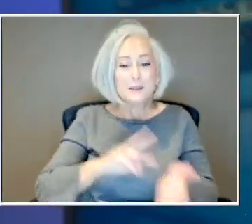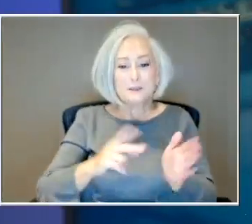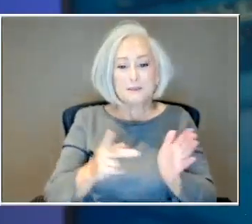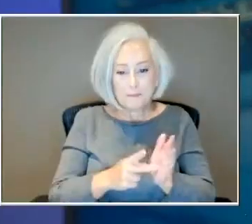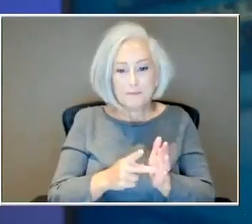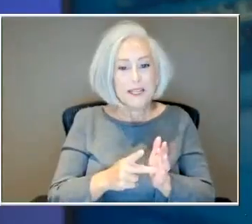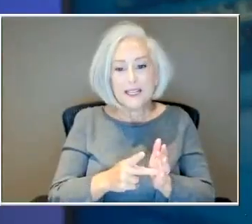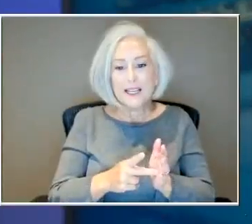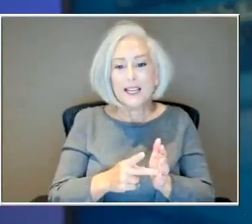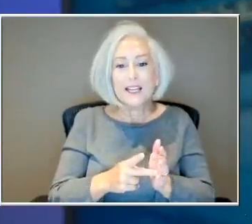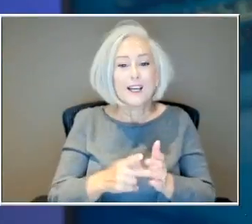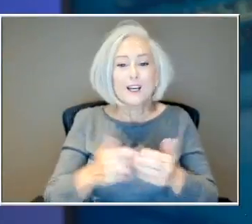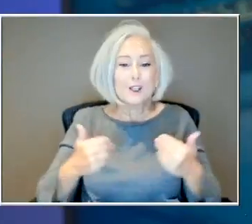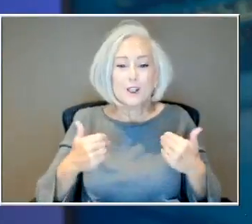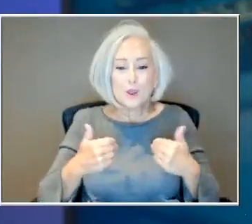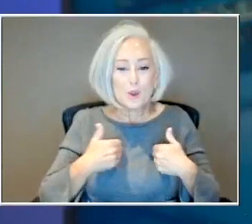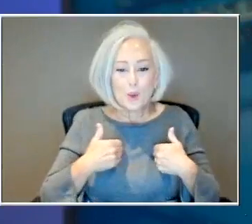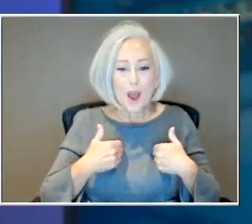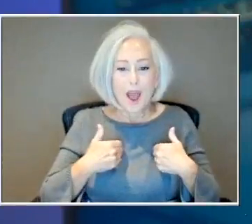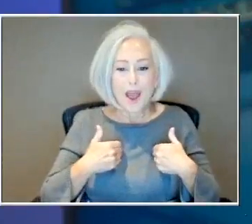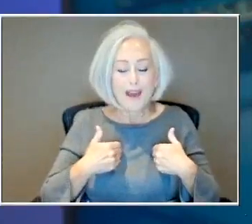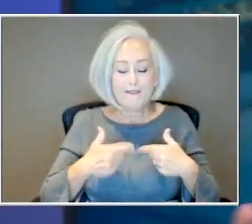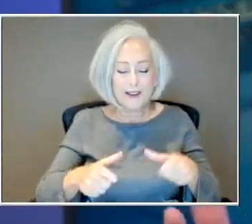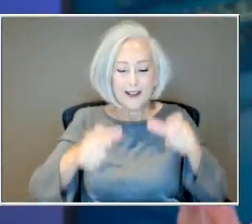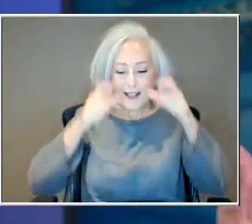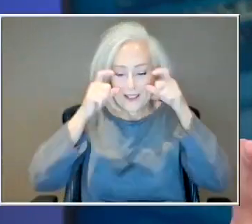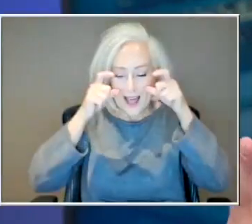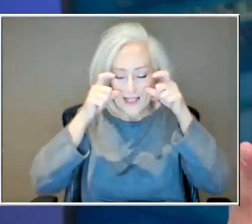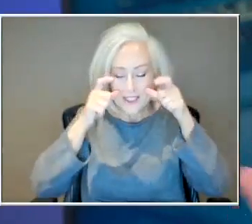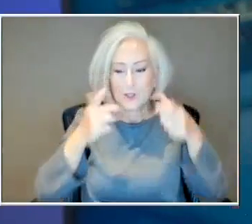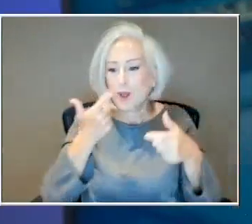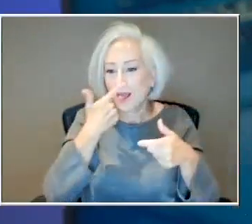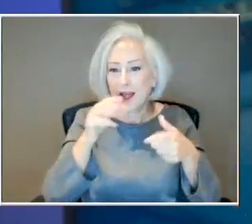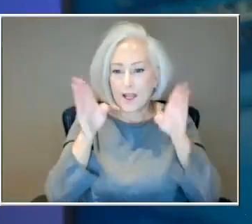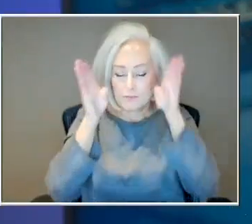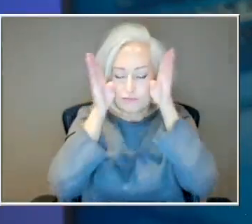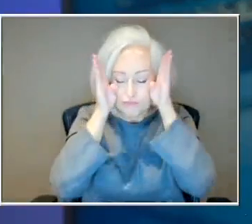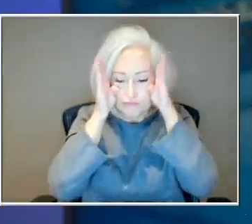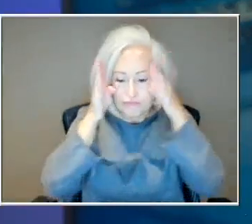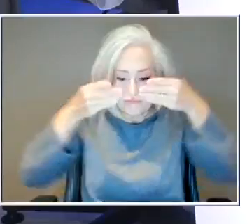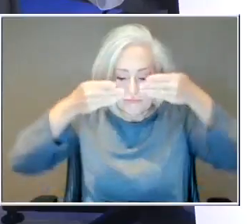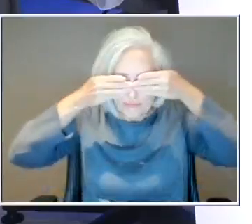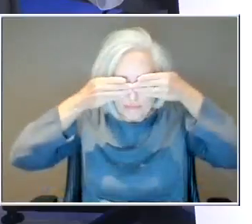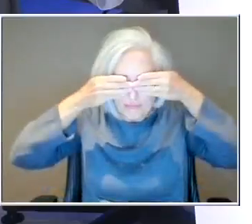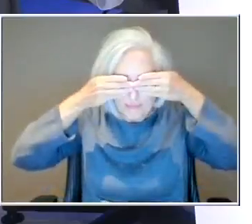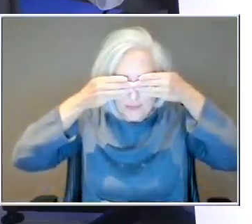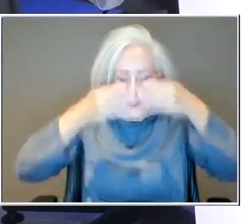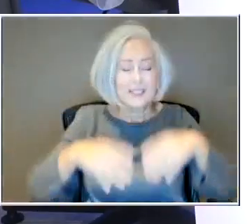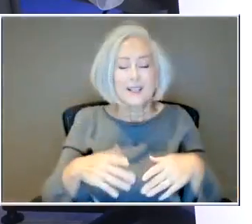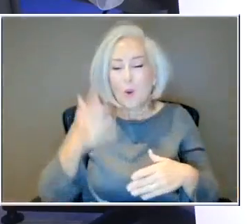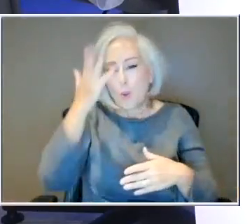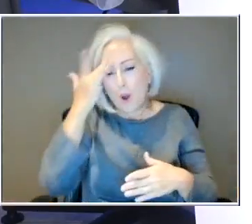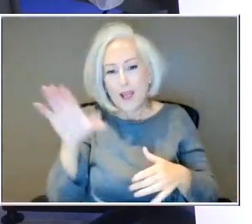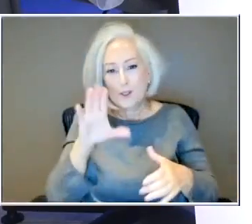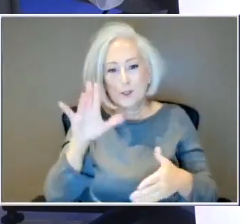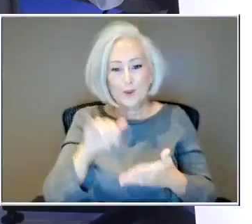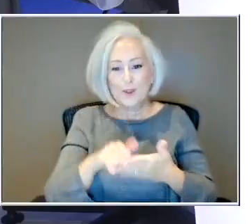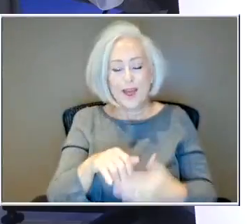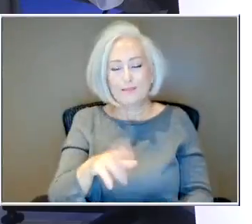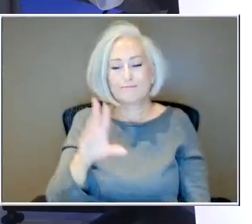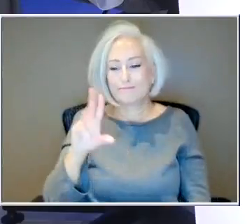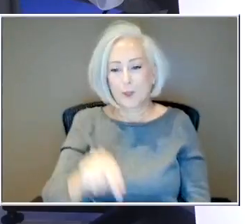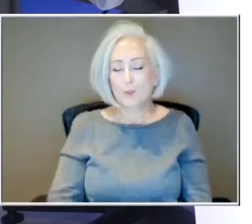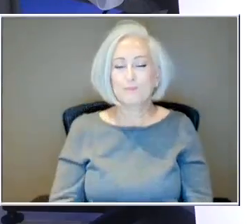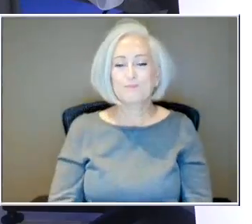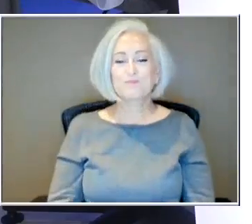on you from here. So why would you do that when there's going to be more people running around out there too? And speaking of masks, there's some do's and don'ts when it comes